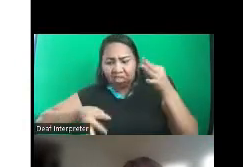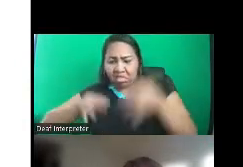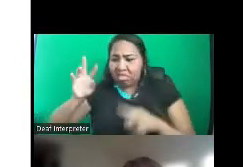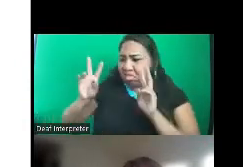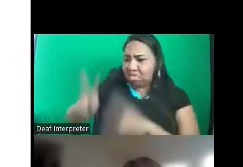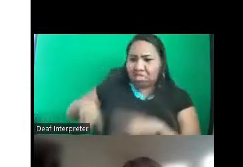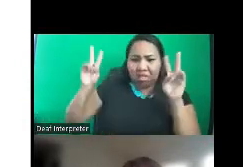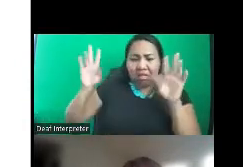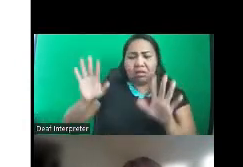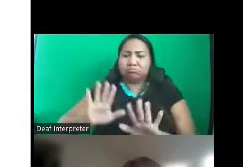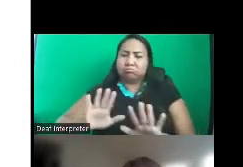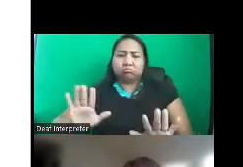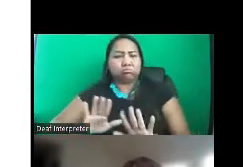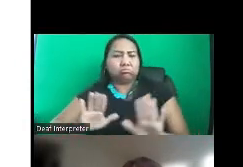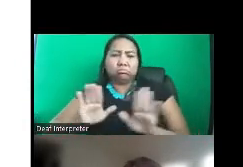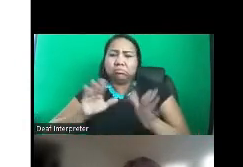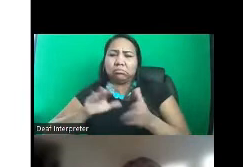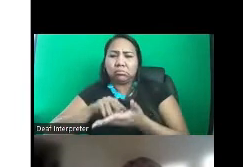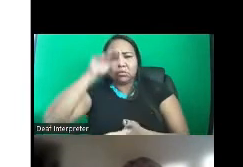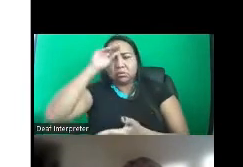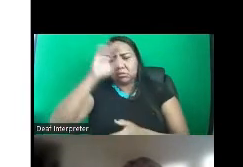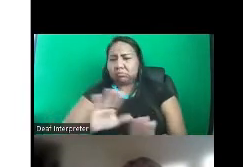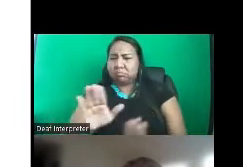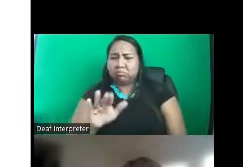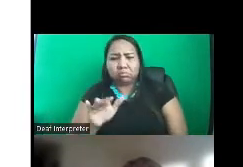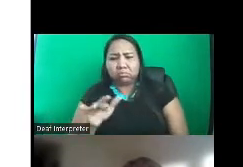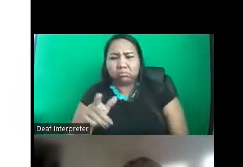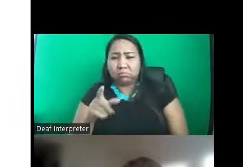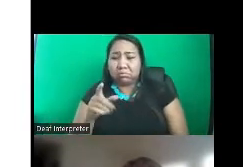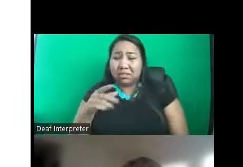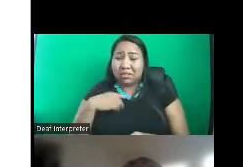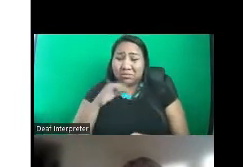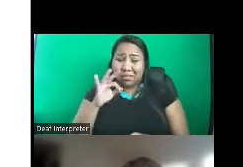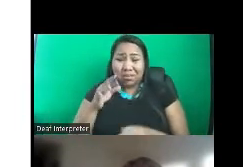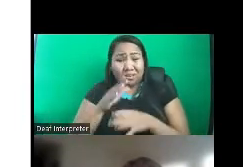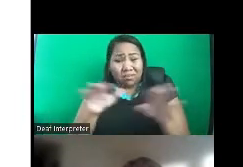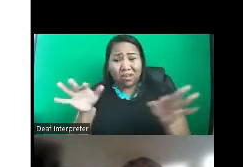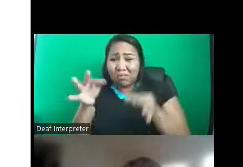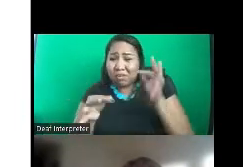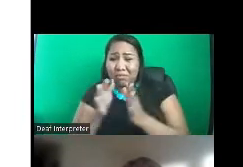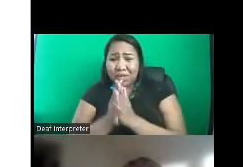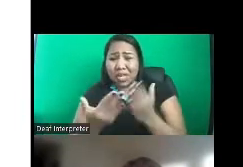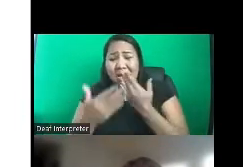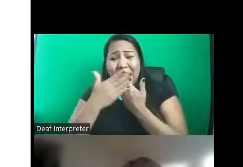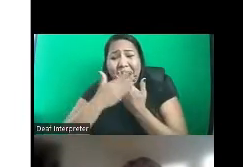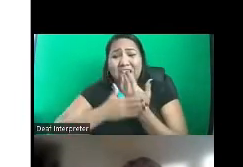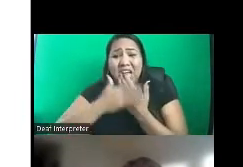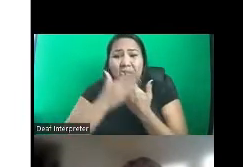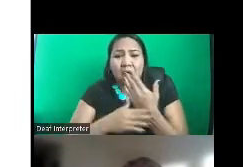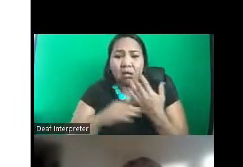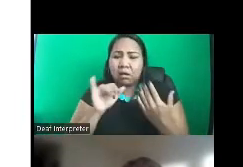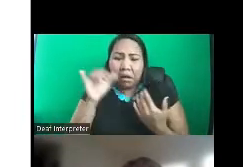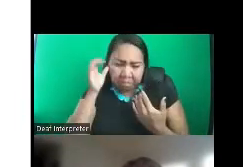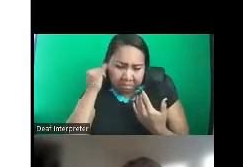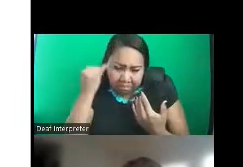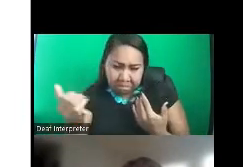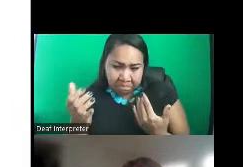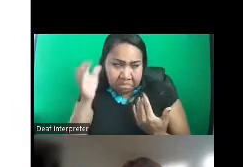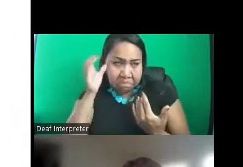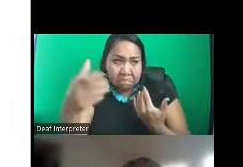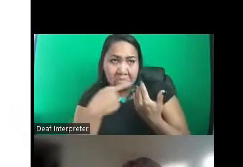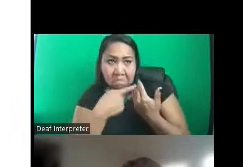like the cover of a book, and treating each person as an individual,